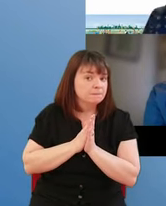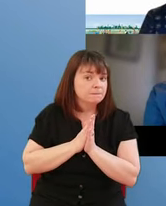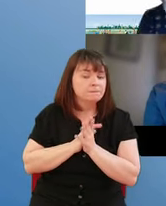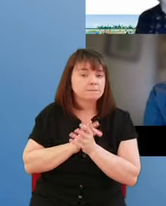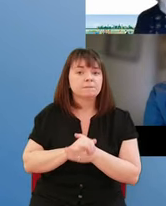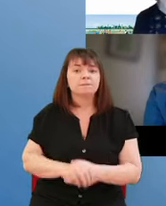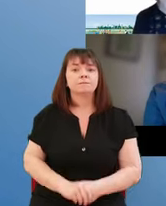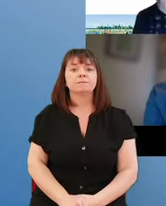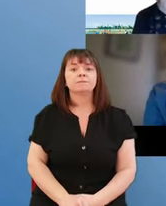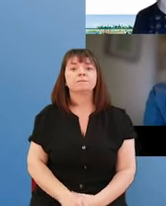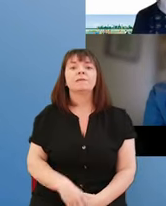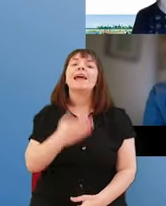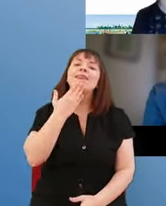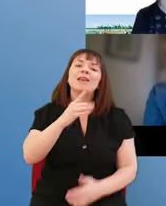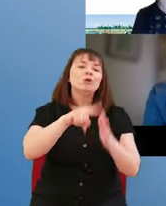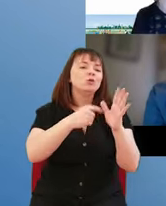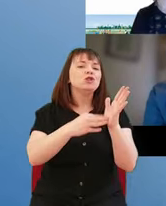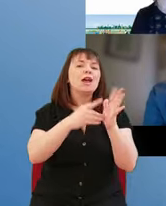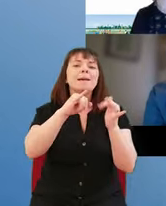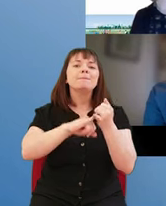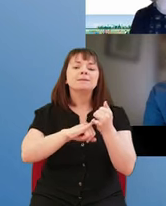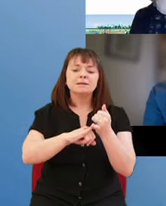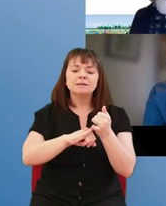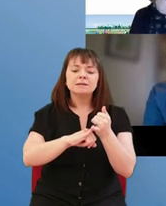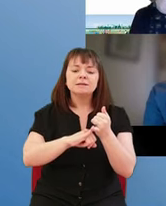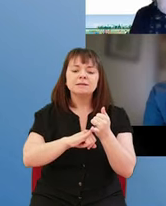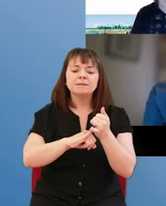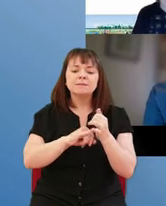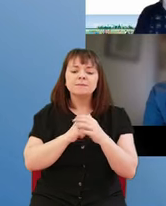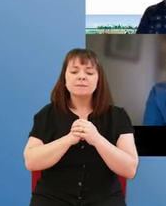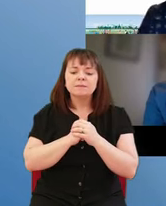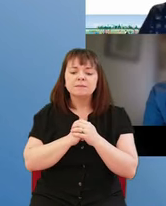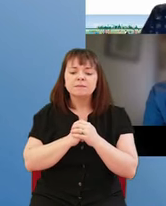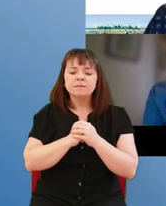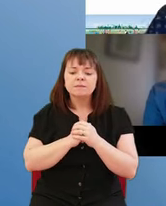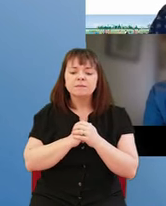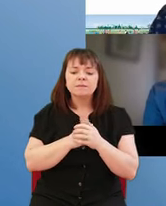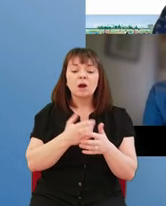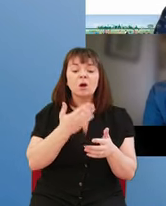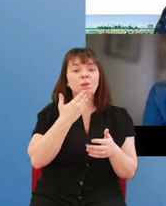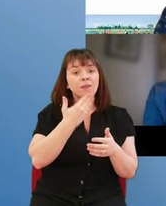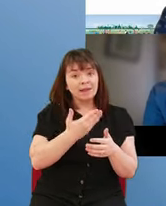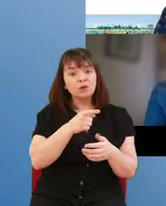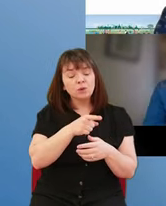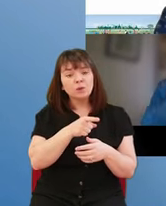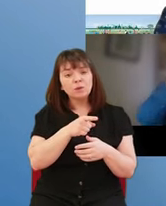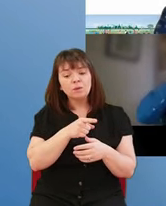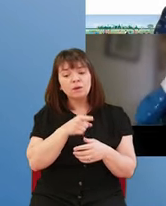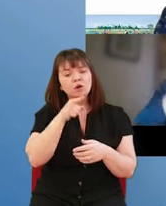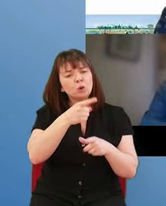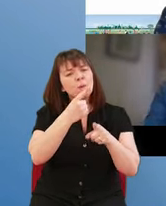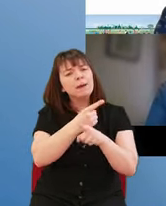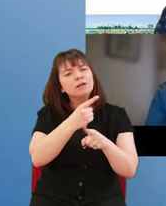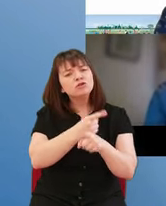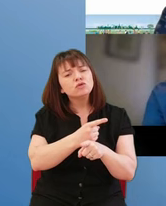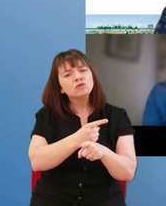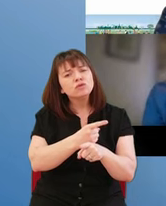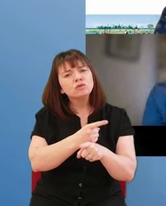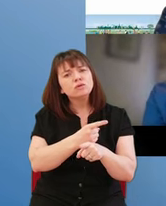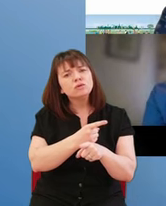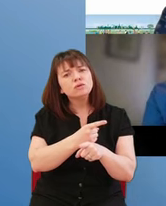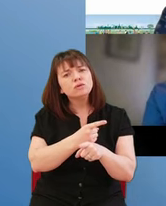the detailed variance analysis 2.5 million efficiency schemes forecast to be delivered. Yeah. As